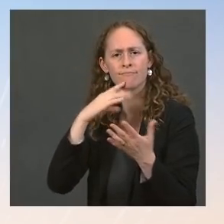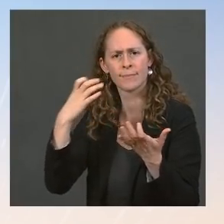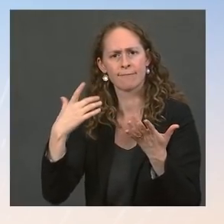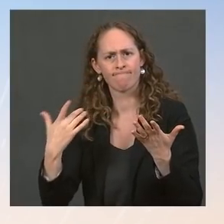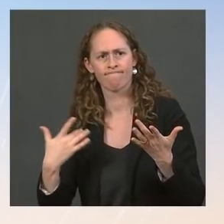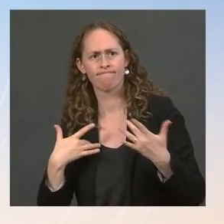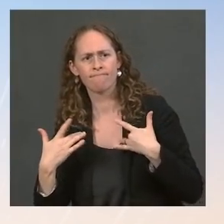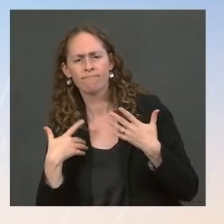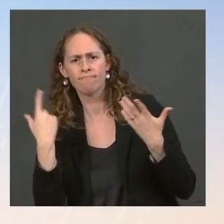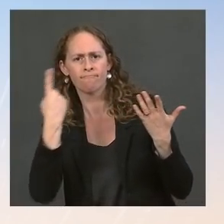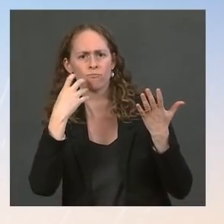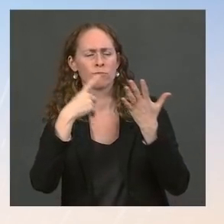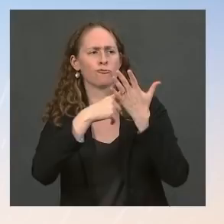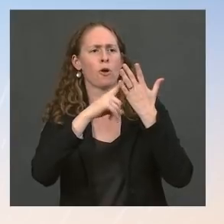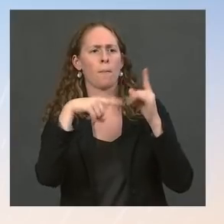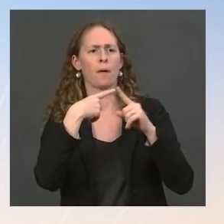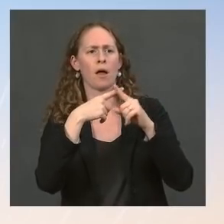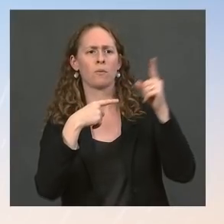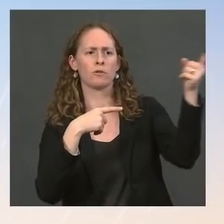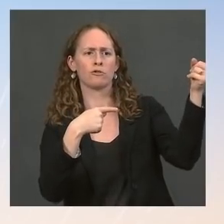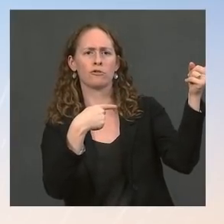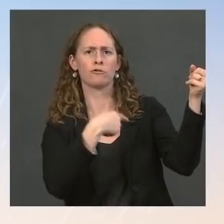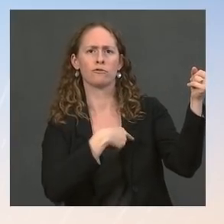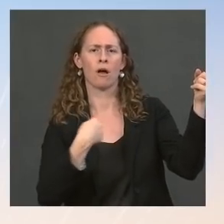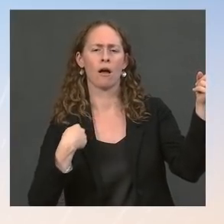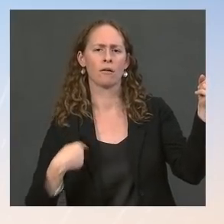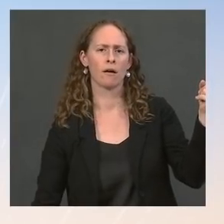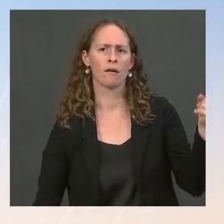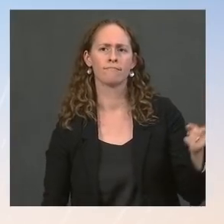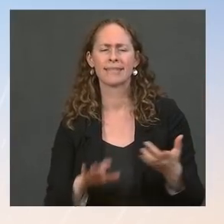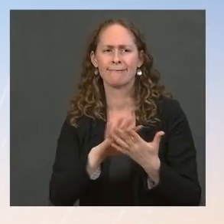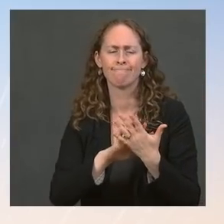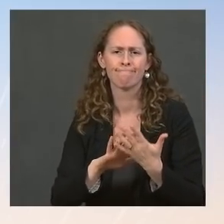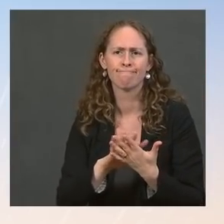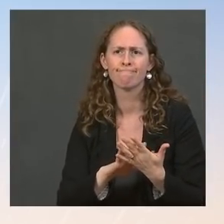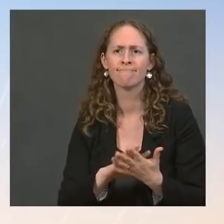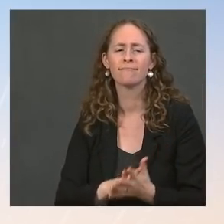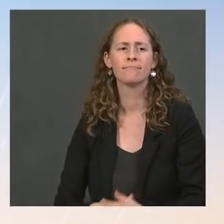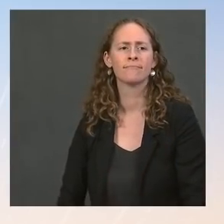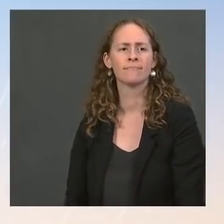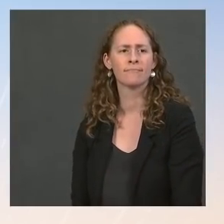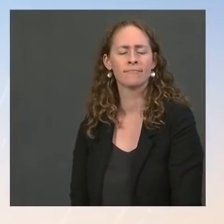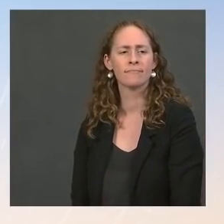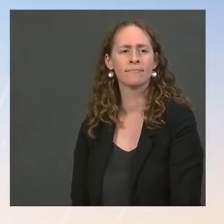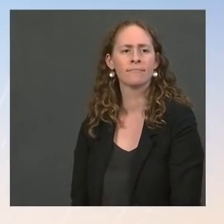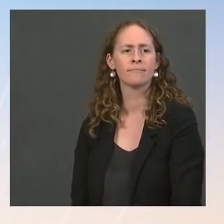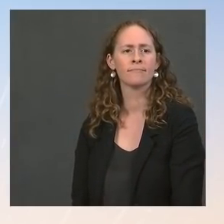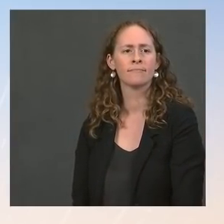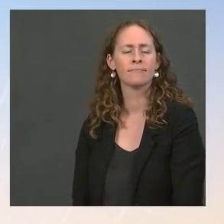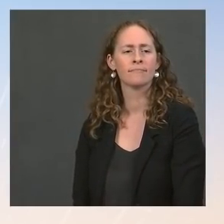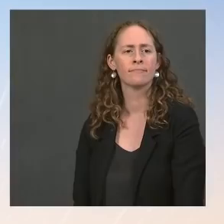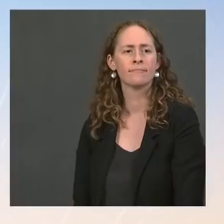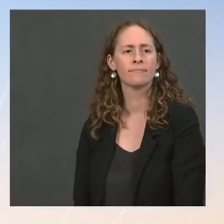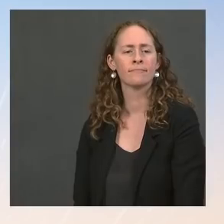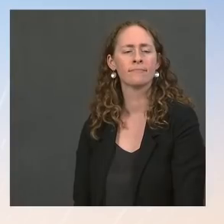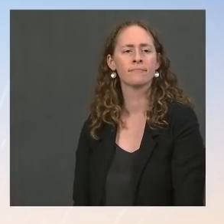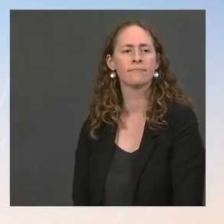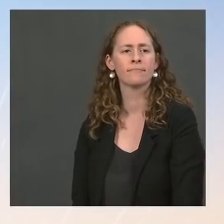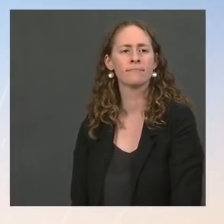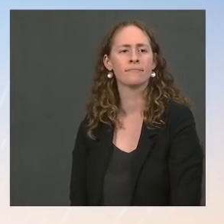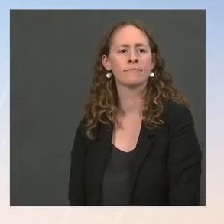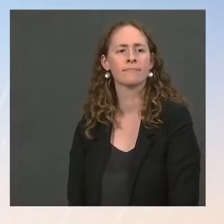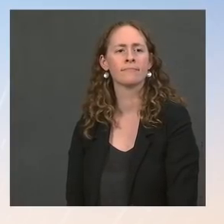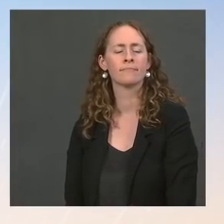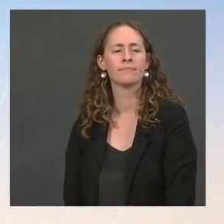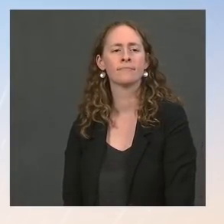The Biden administration and Congress have obviously included some crypto provisions in the infrastructure bill itself. What is your view of, or the White House's view, I